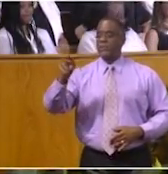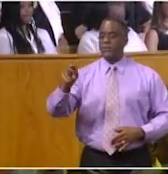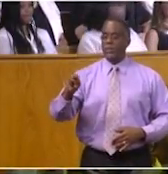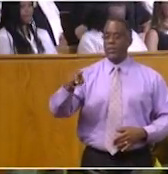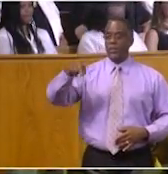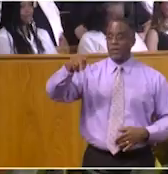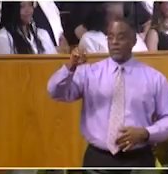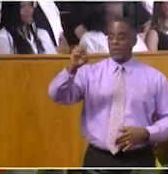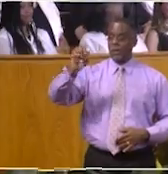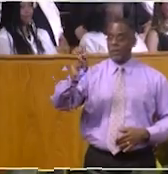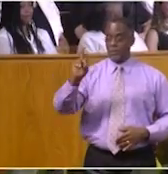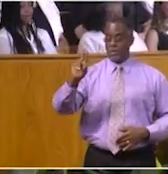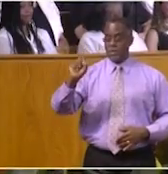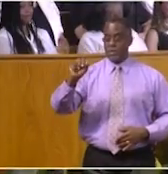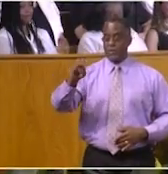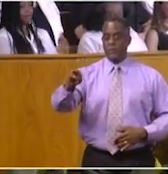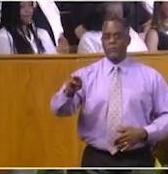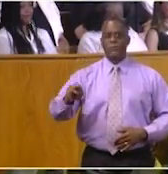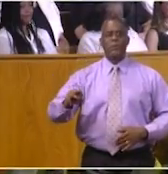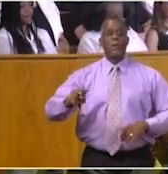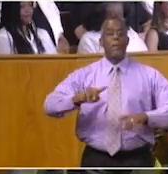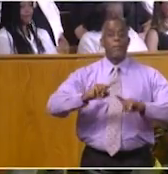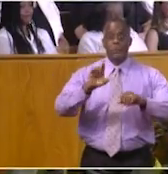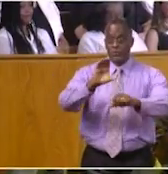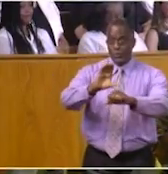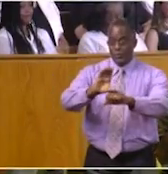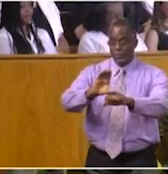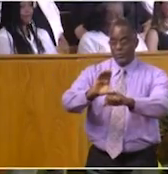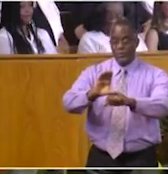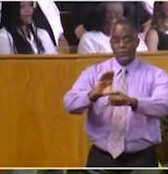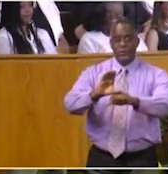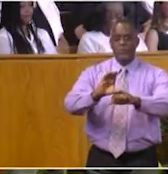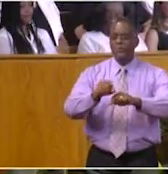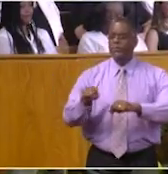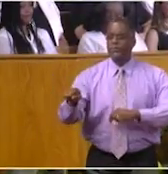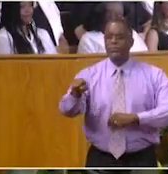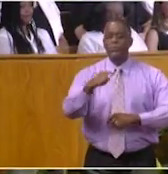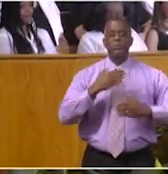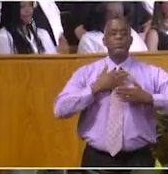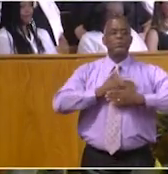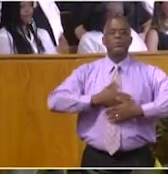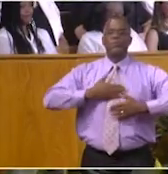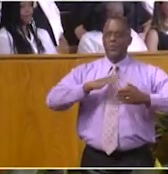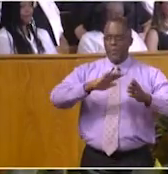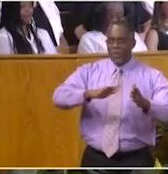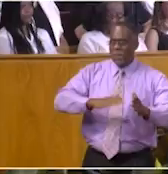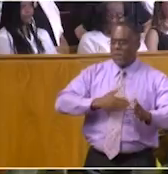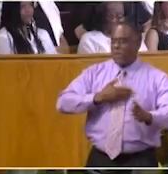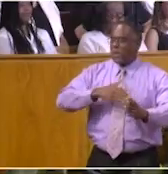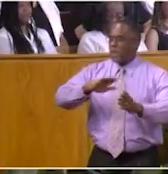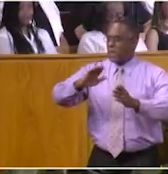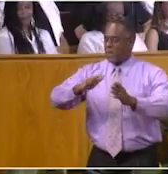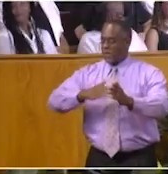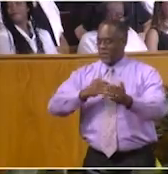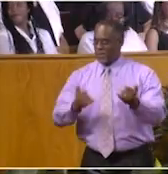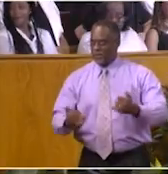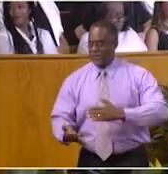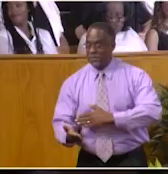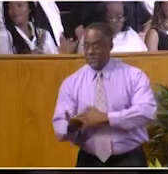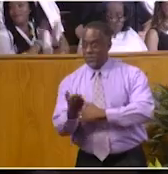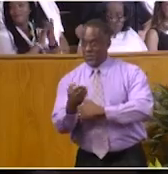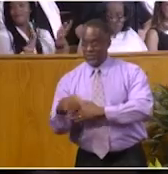morning. But church, did you enjoy the musical selection from